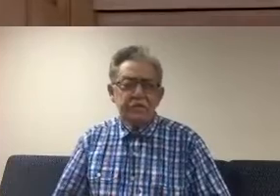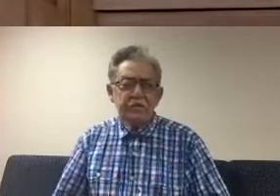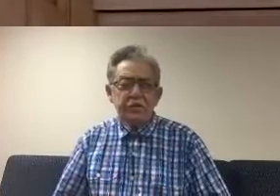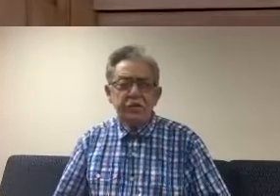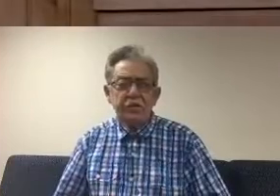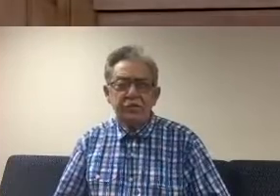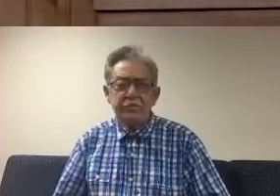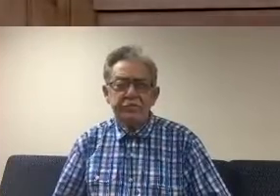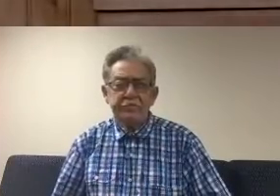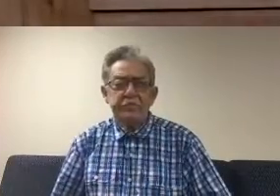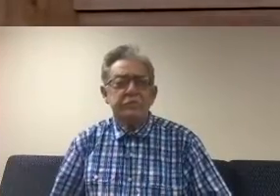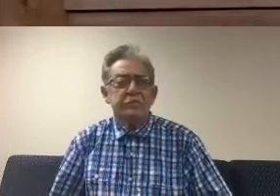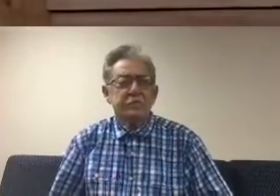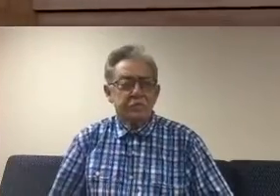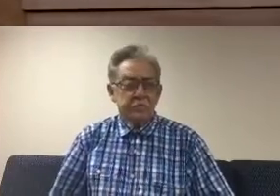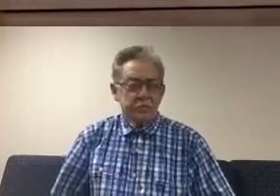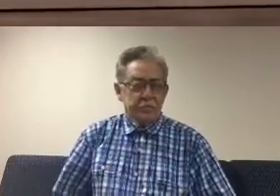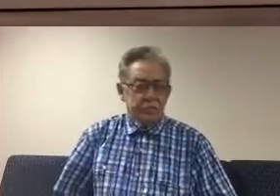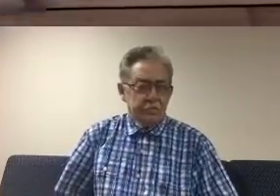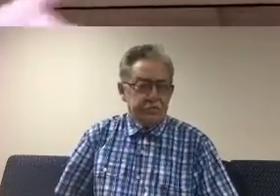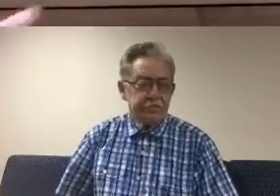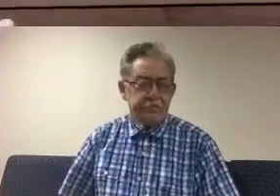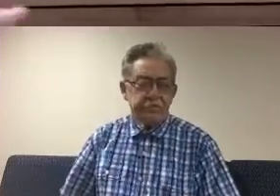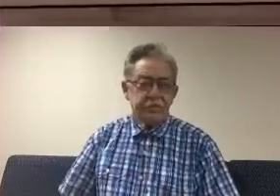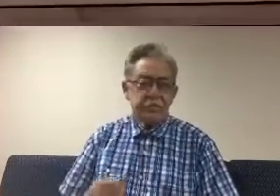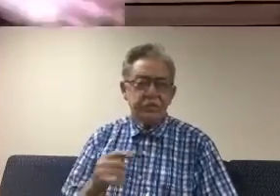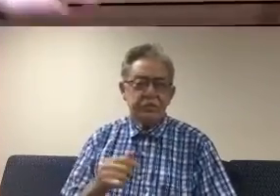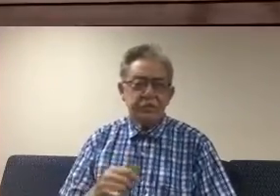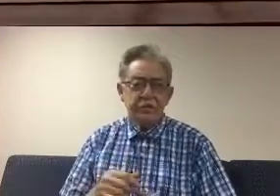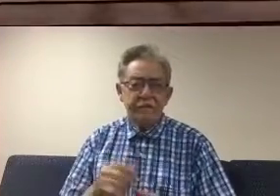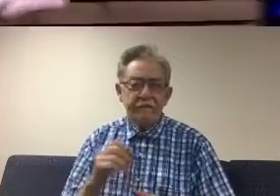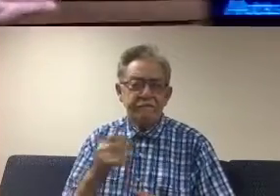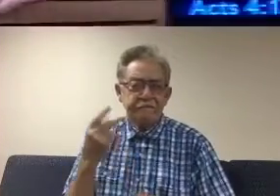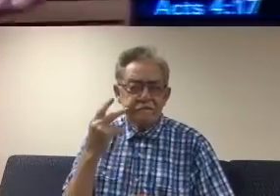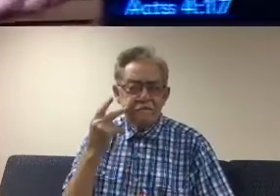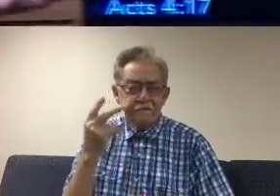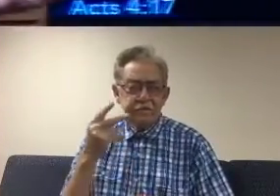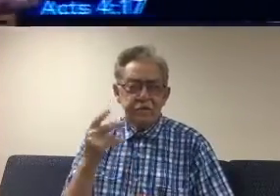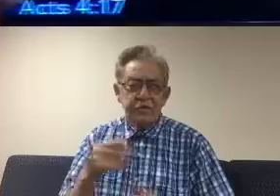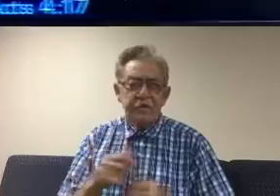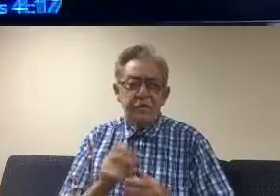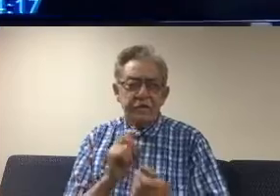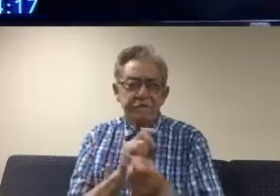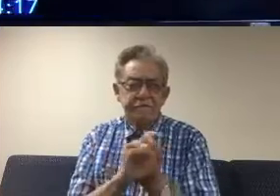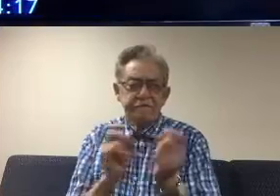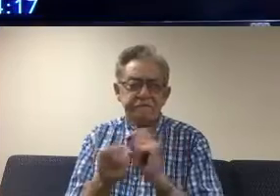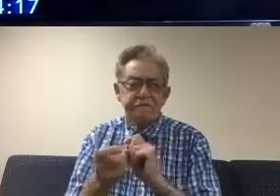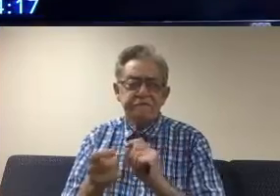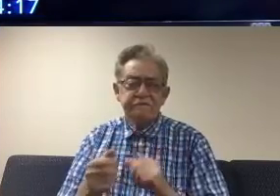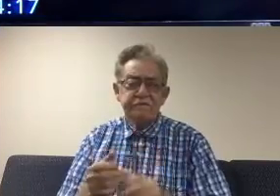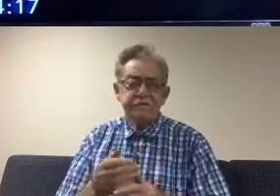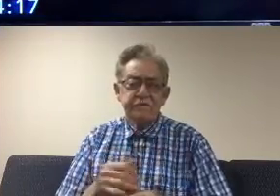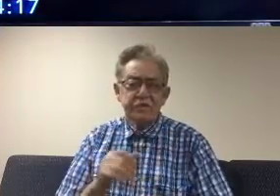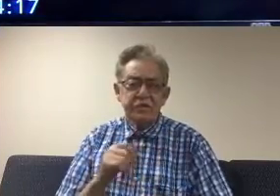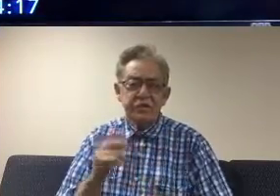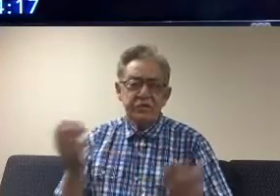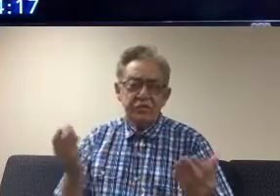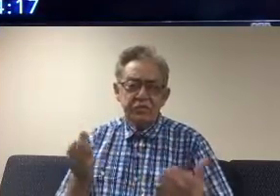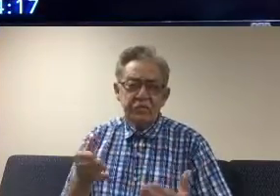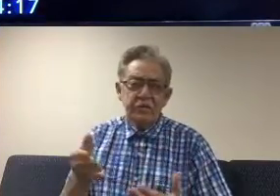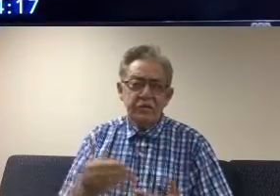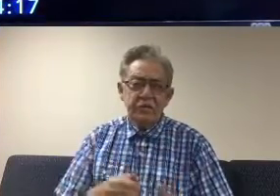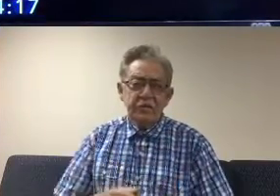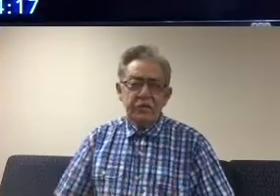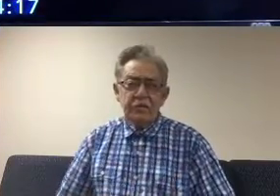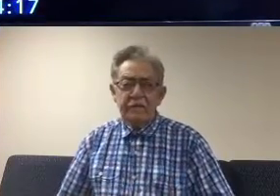intellectually because they obviously saw it. They saw the man standing there. It was not a story. It was not a, well, we heard